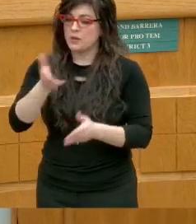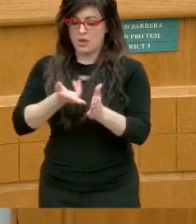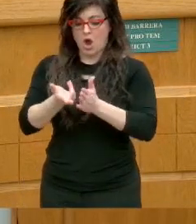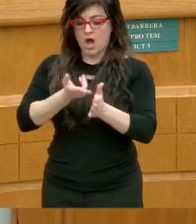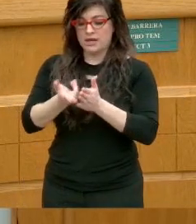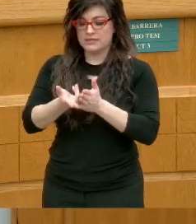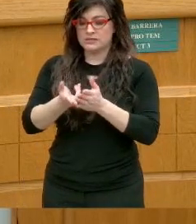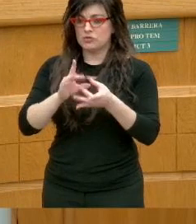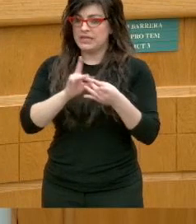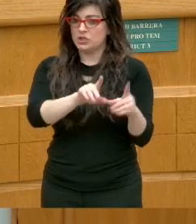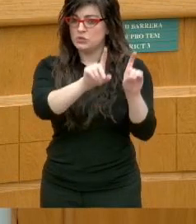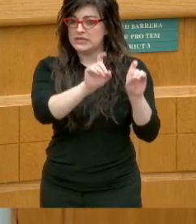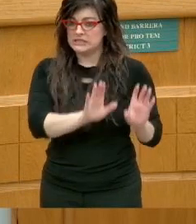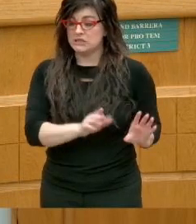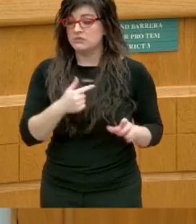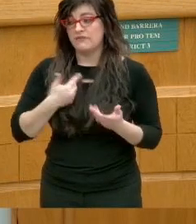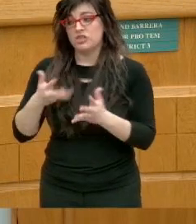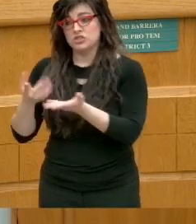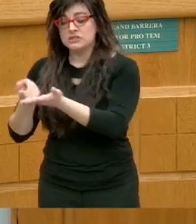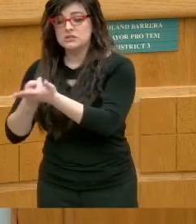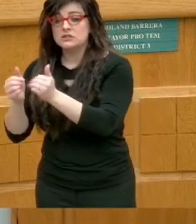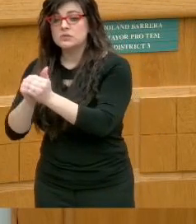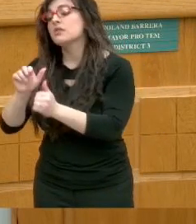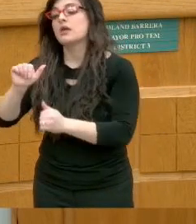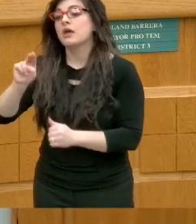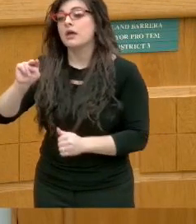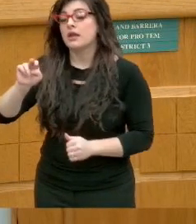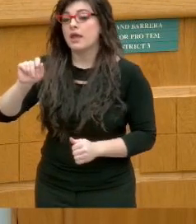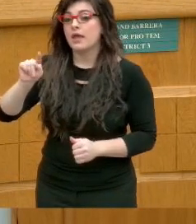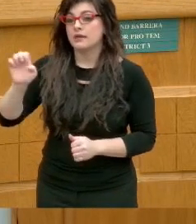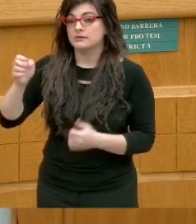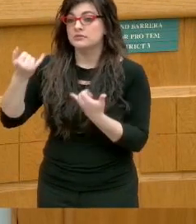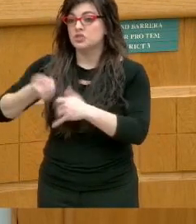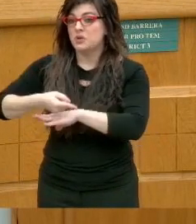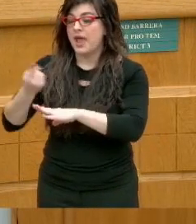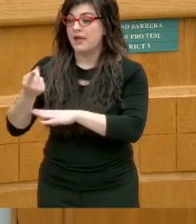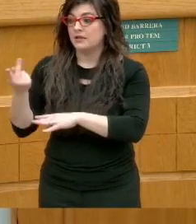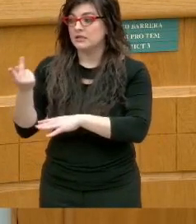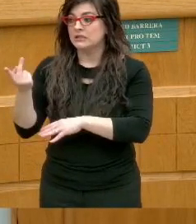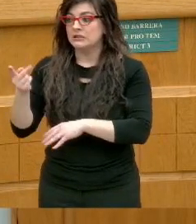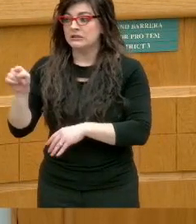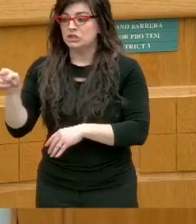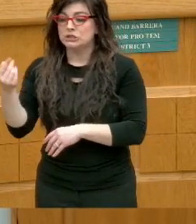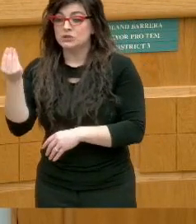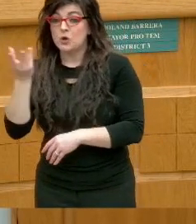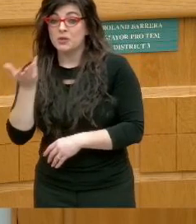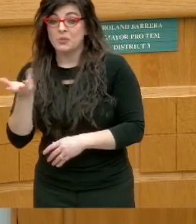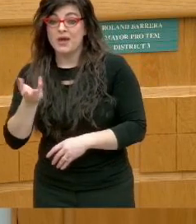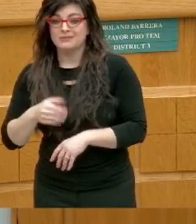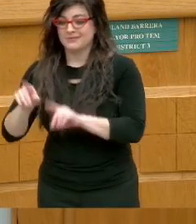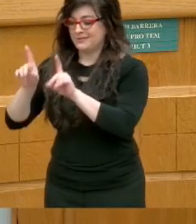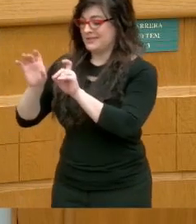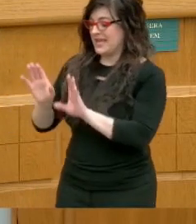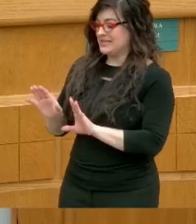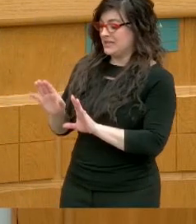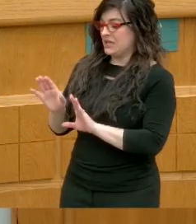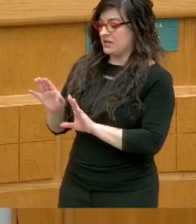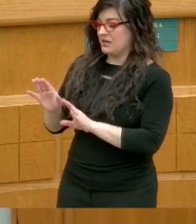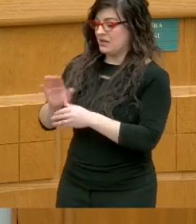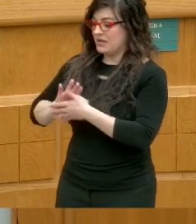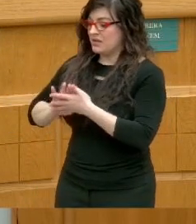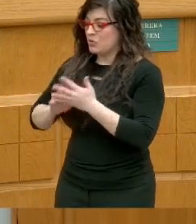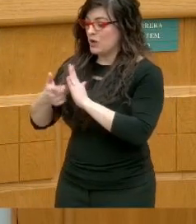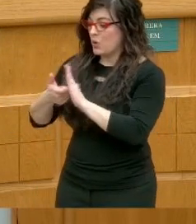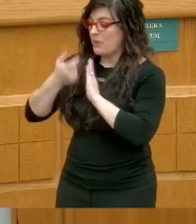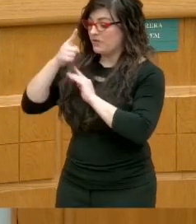Annette Rodriguez, our local health director, earlier today, and we're getting dry on supplies again. We need that reactive agent. We've